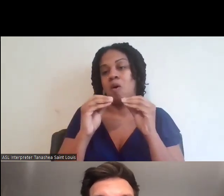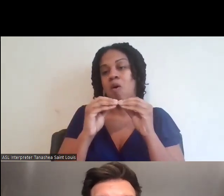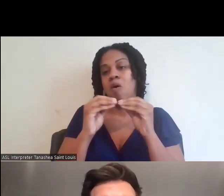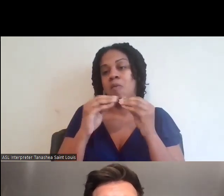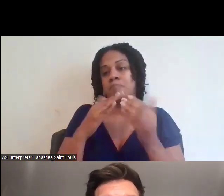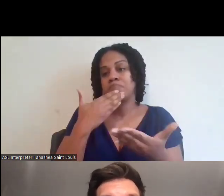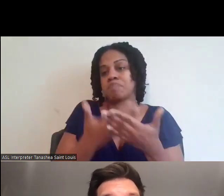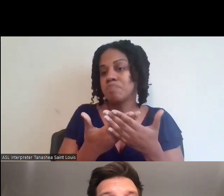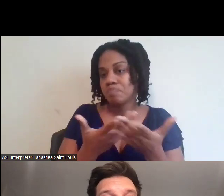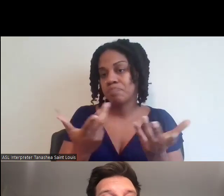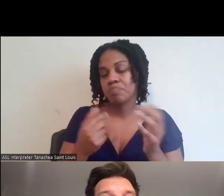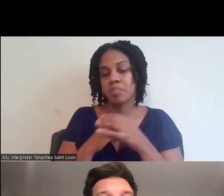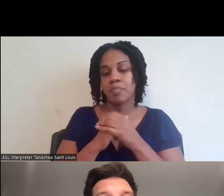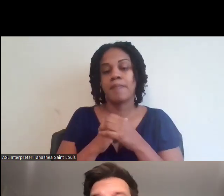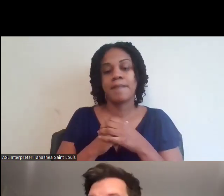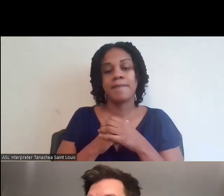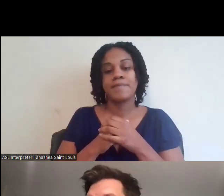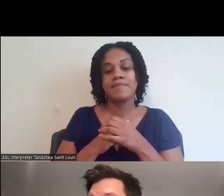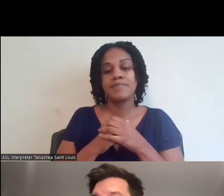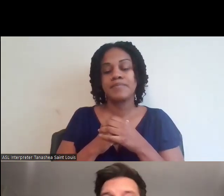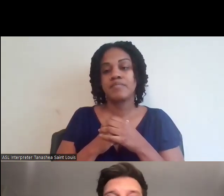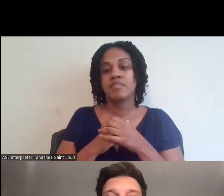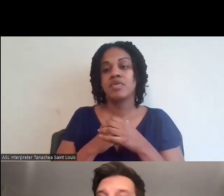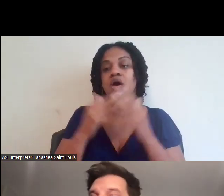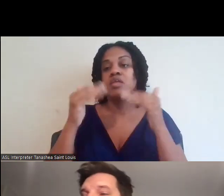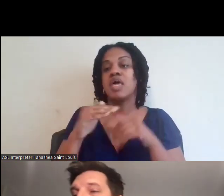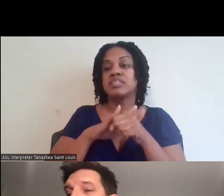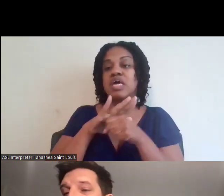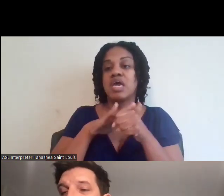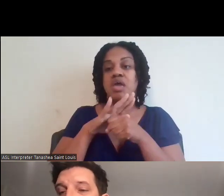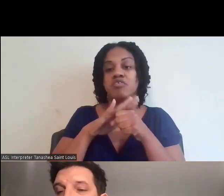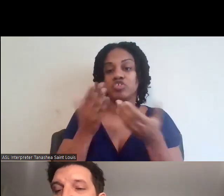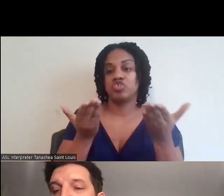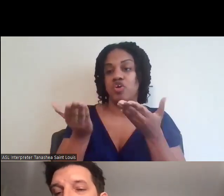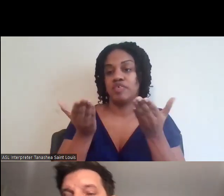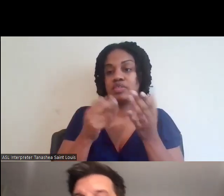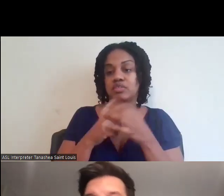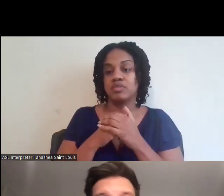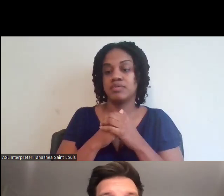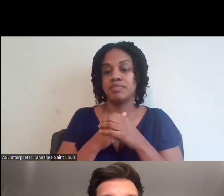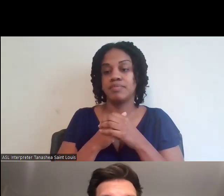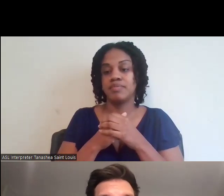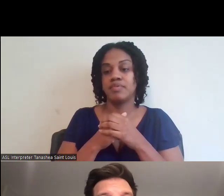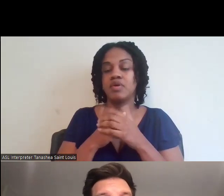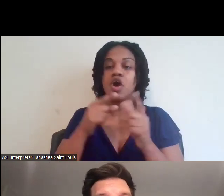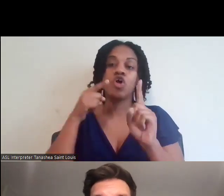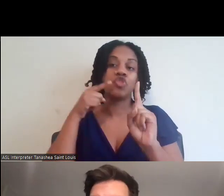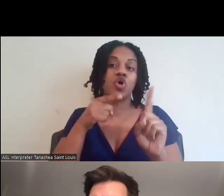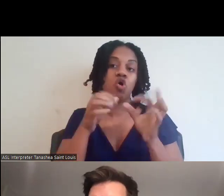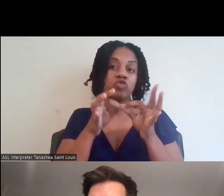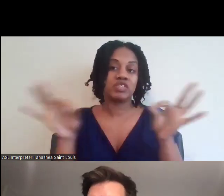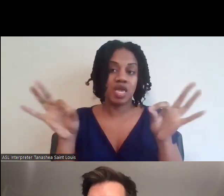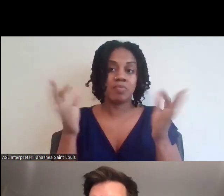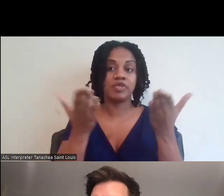off. The next area is in services. And the goal statement for the